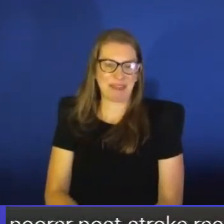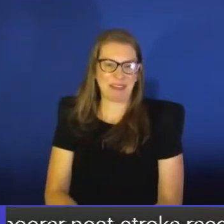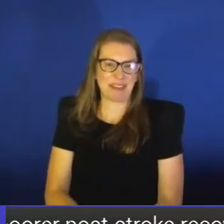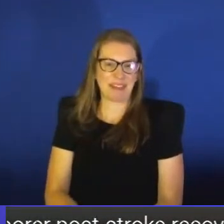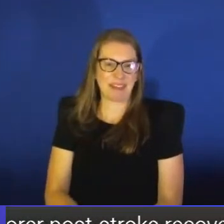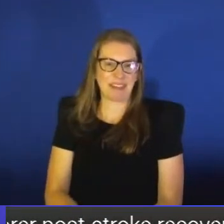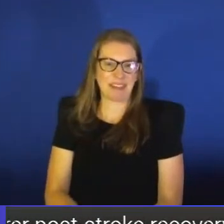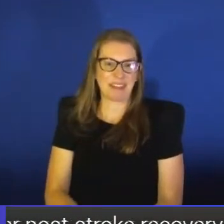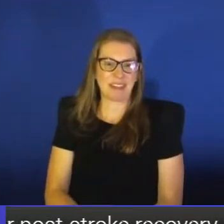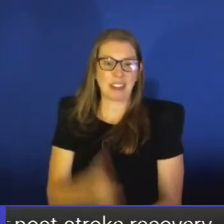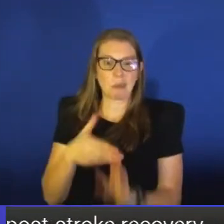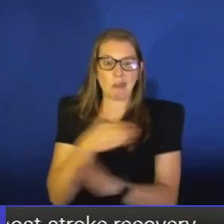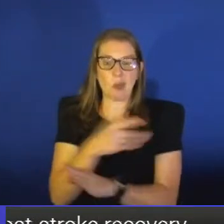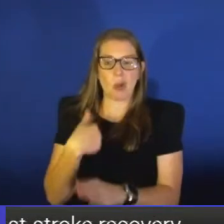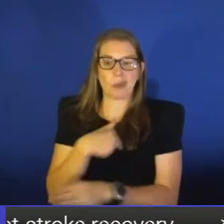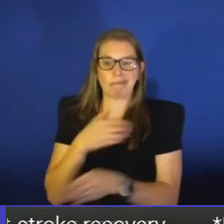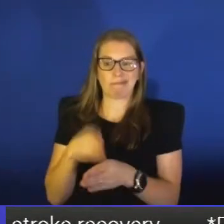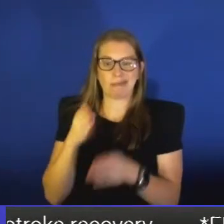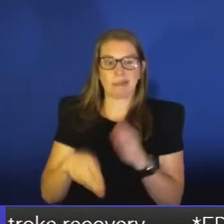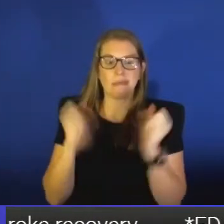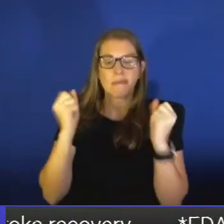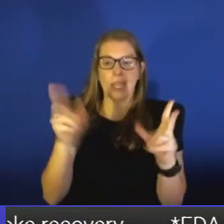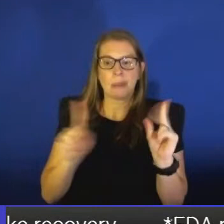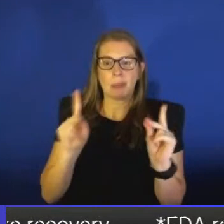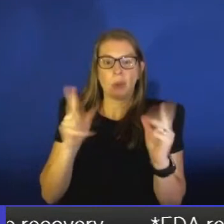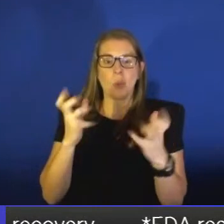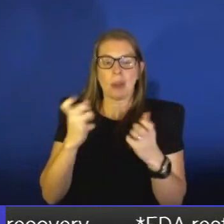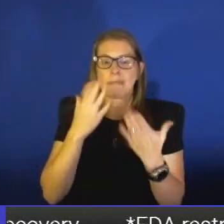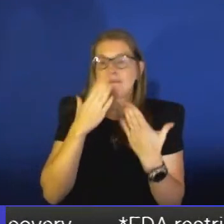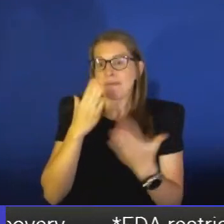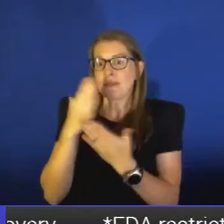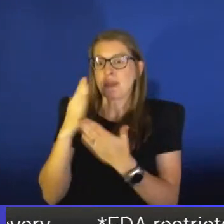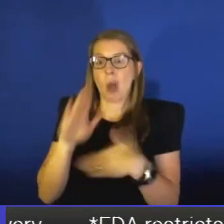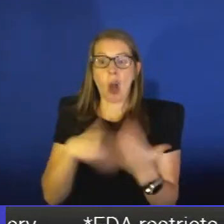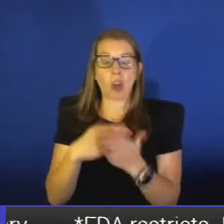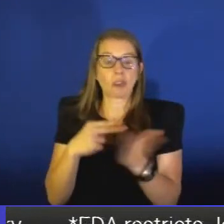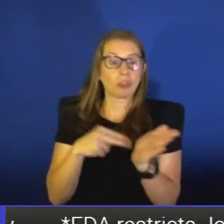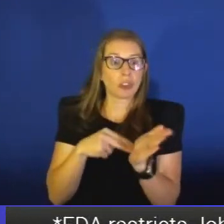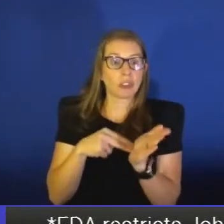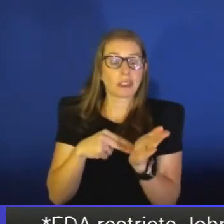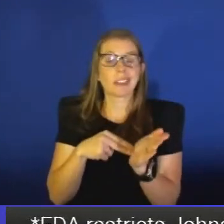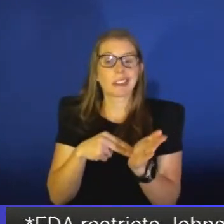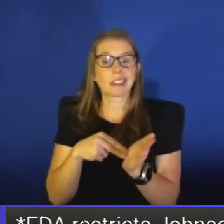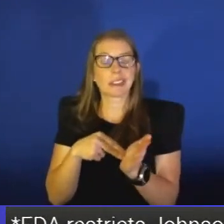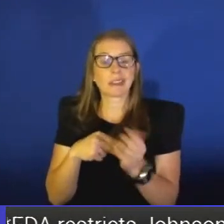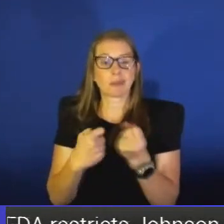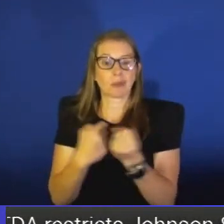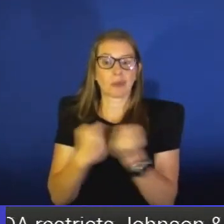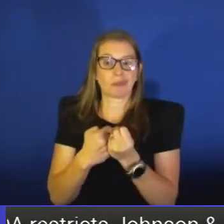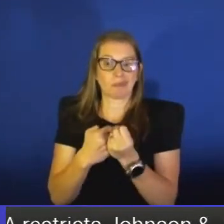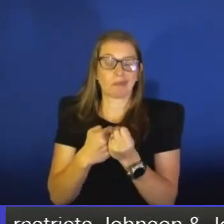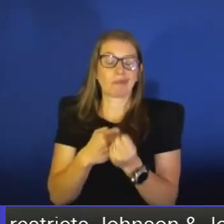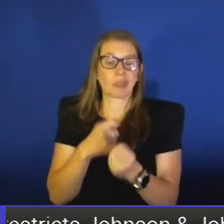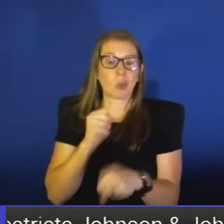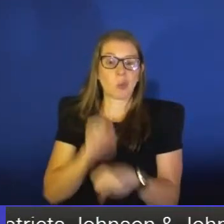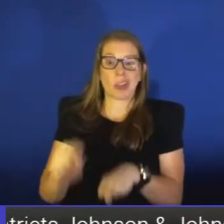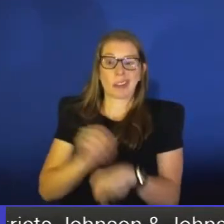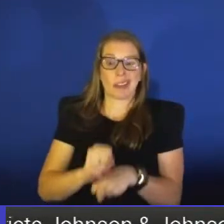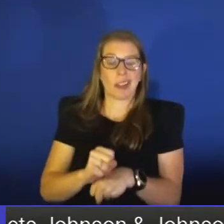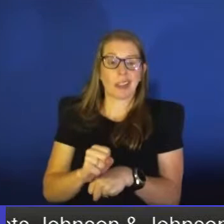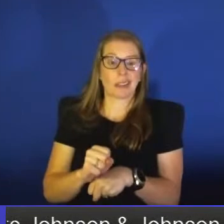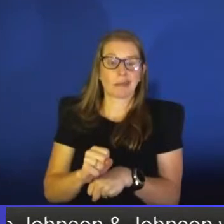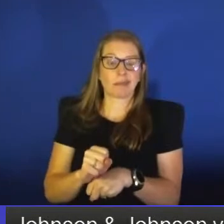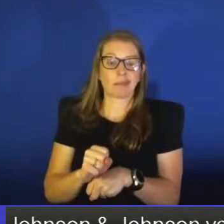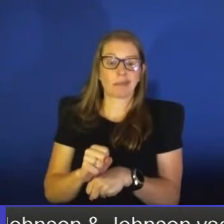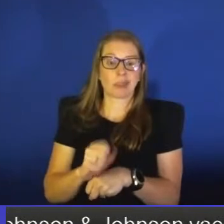And before we go, there are a lot of people who want to say thank you to all nurses who have been on the front lines of the pandemic for the last 2 years. So as we leave you today, we want to share